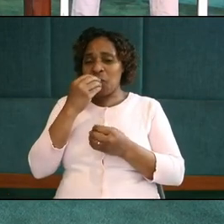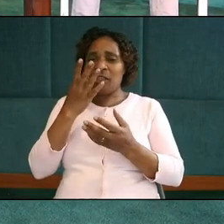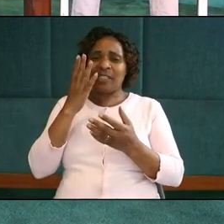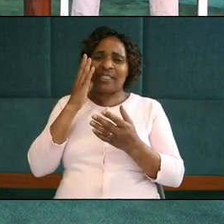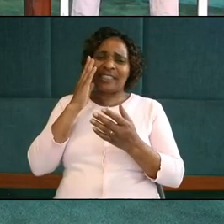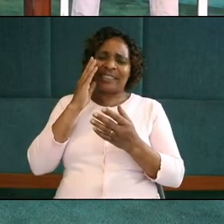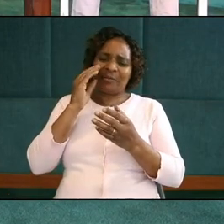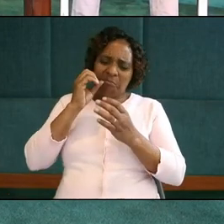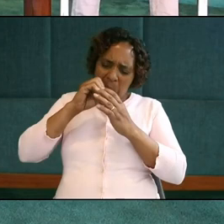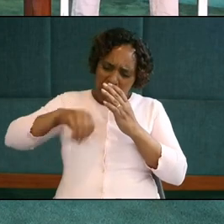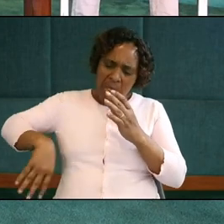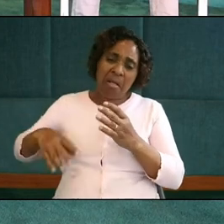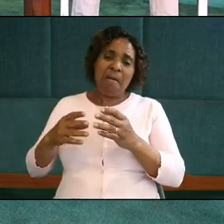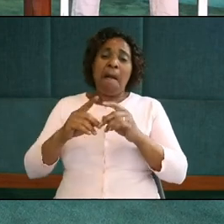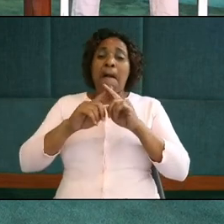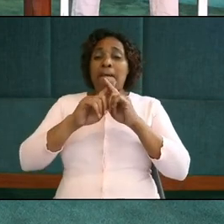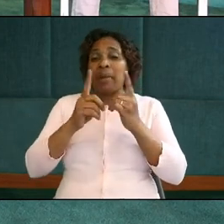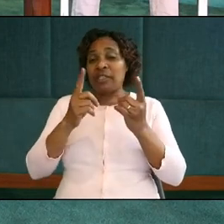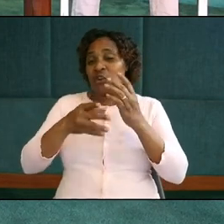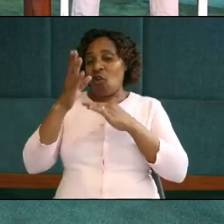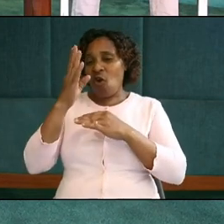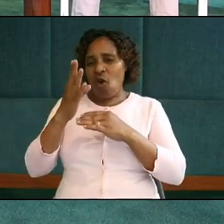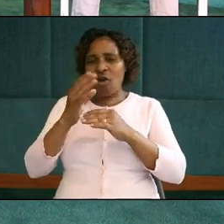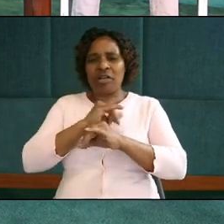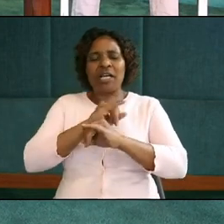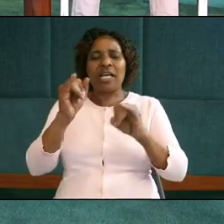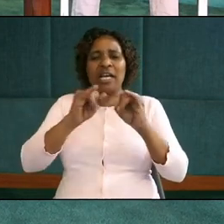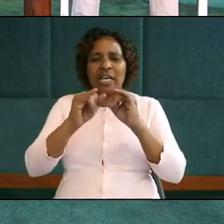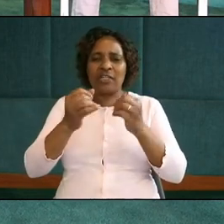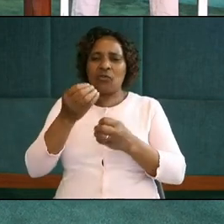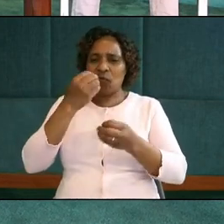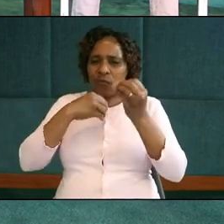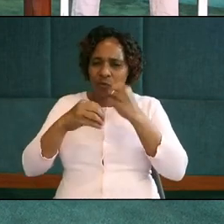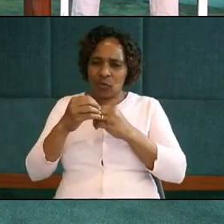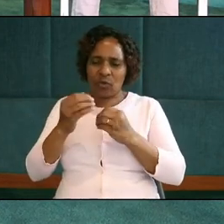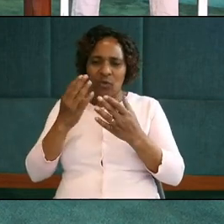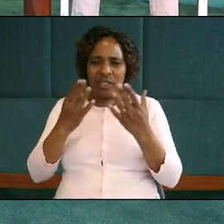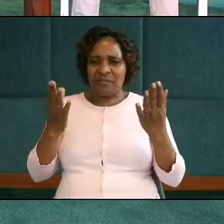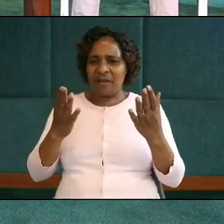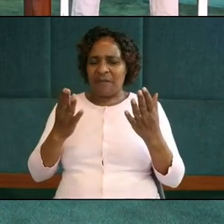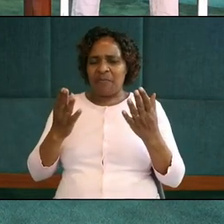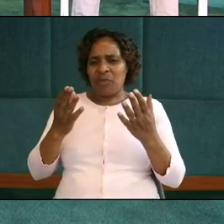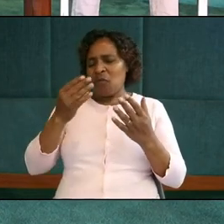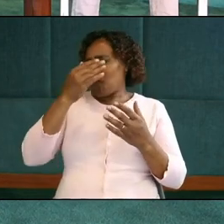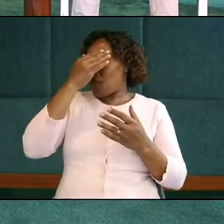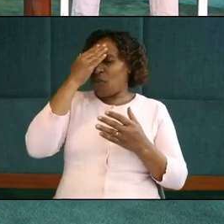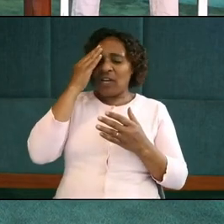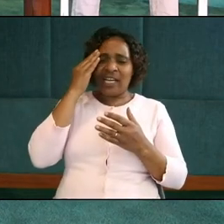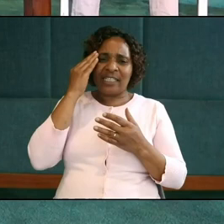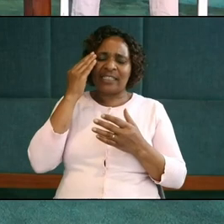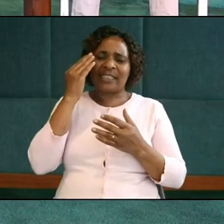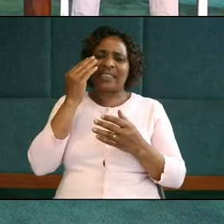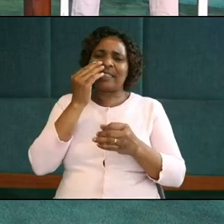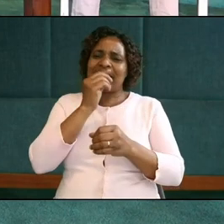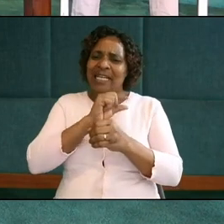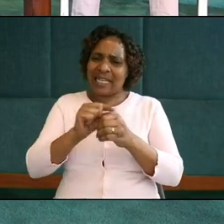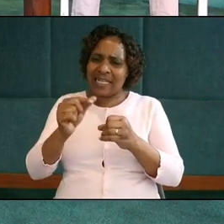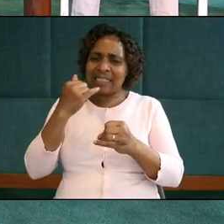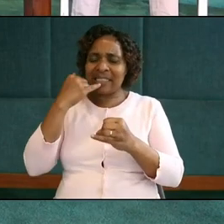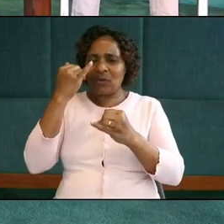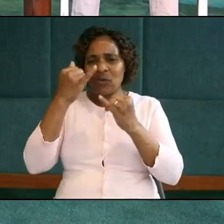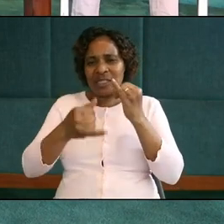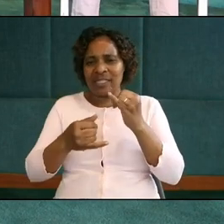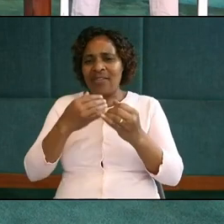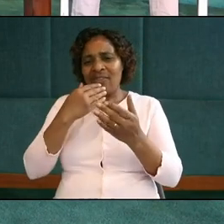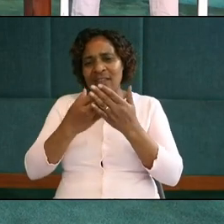to give you diarrhea. Yeah. Okay. Maybe God can, like, cleanse the food or whatever. Yeah. But I think the thing is, if you do forget to say the grace, at the end say,